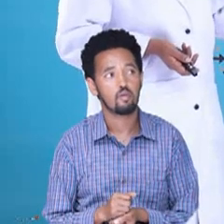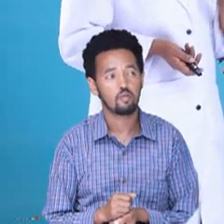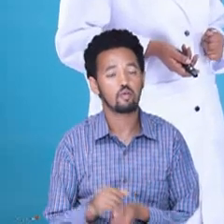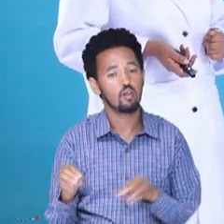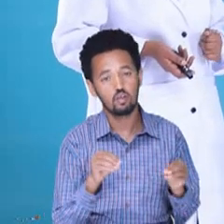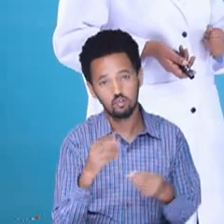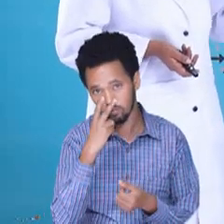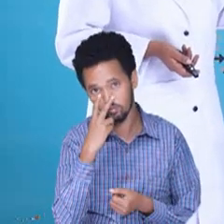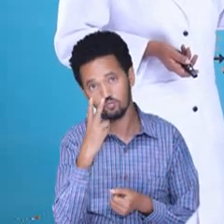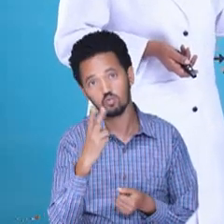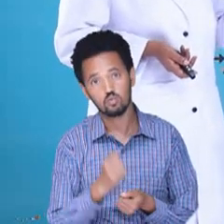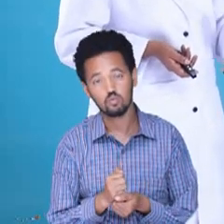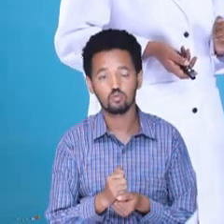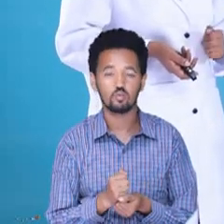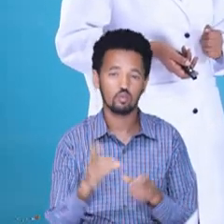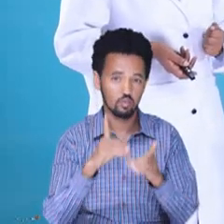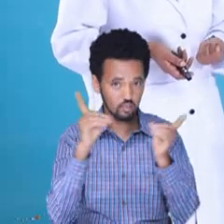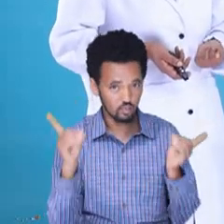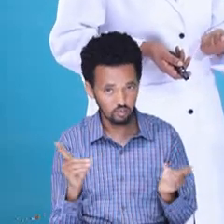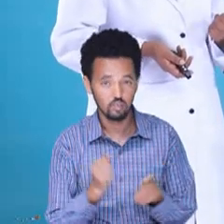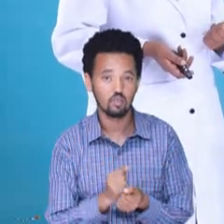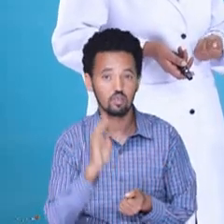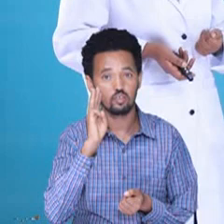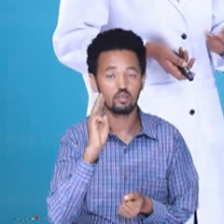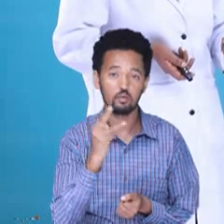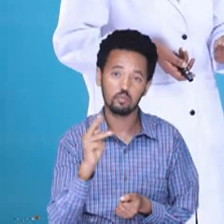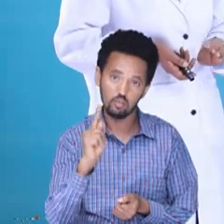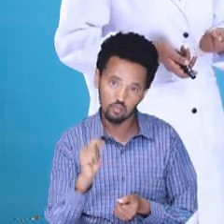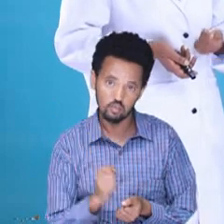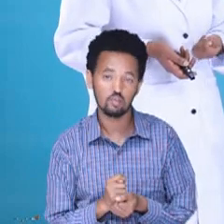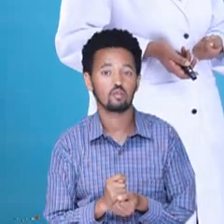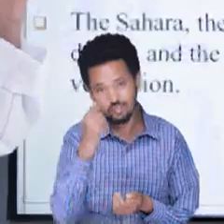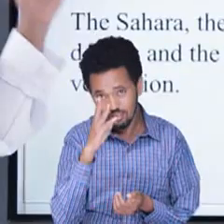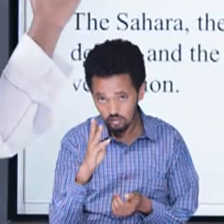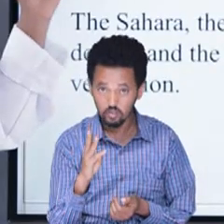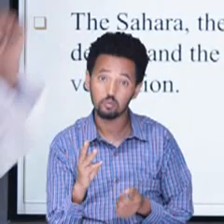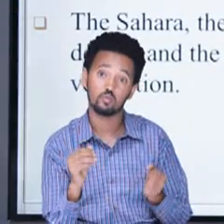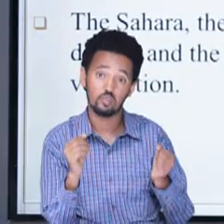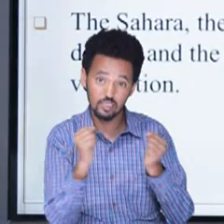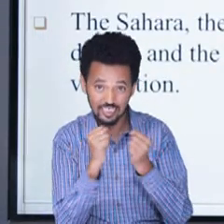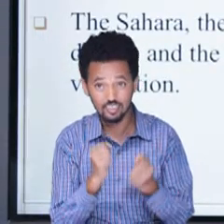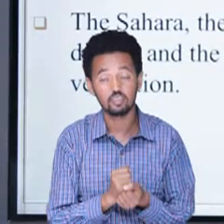Let's move to the desert and semi-desert vegetation of Africa. Desert and semi-desert